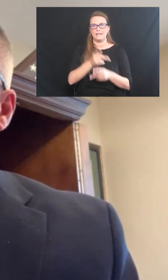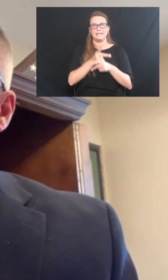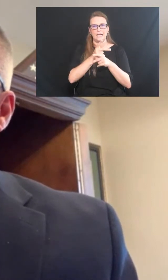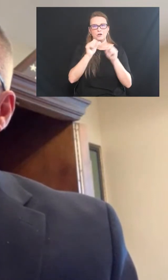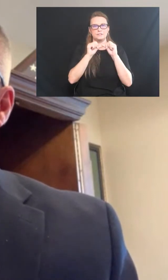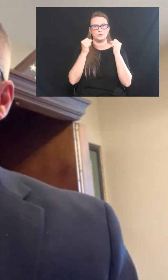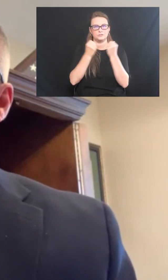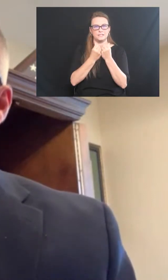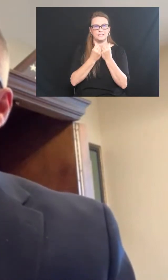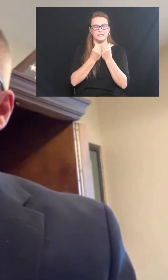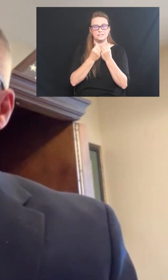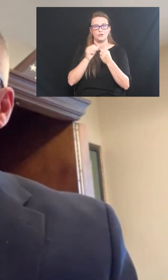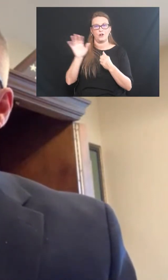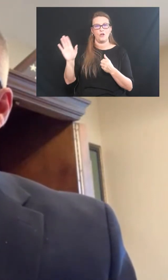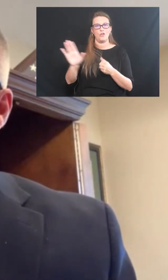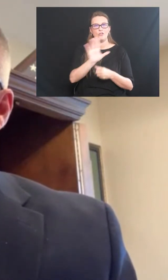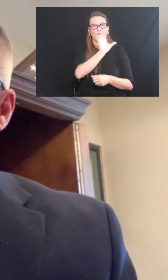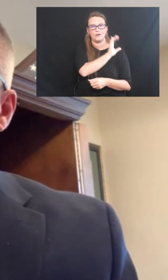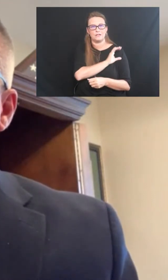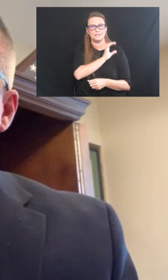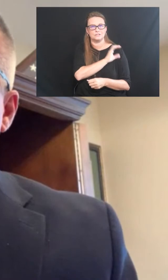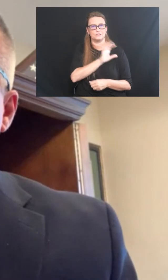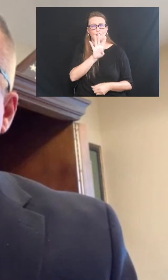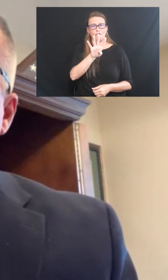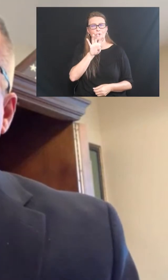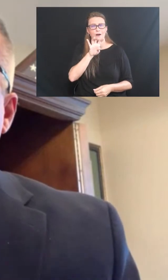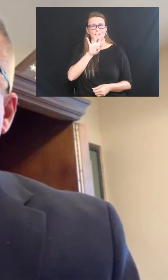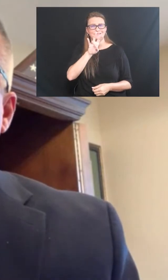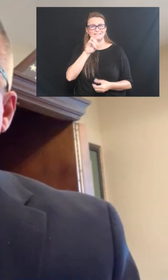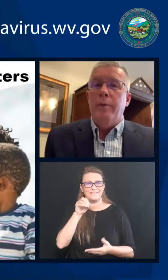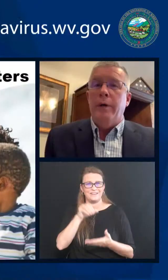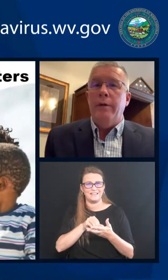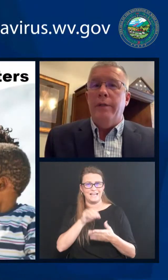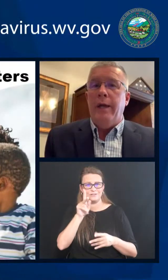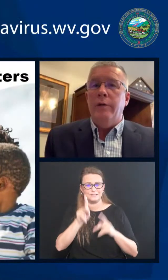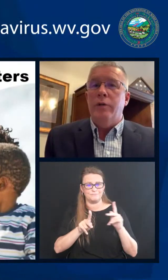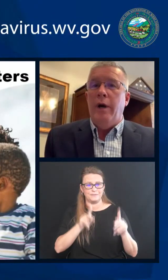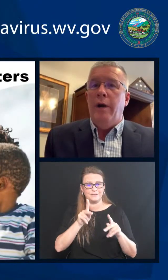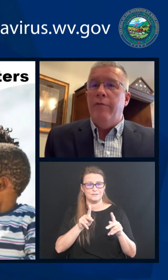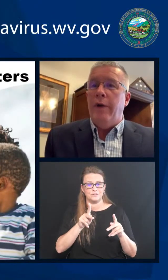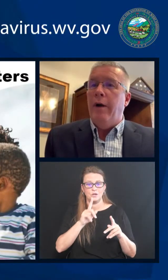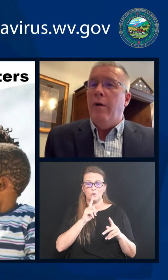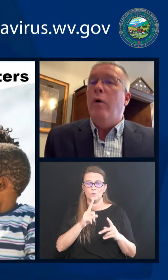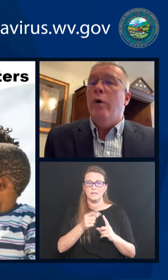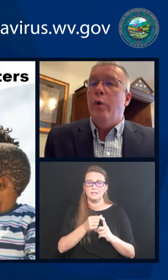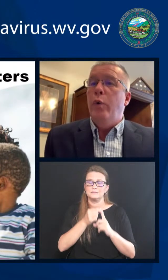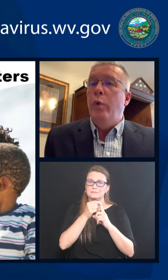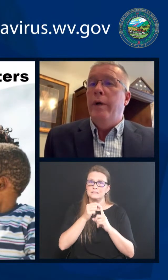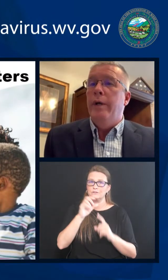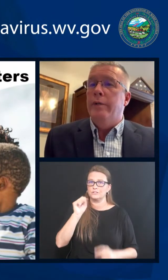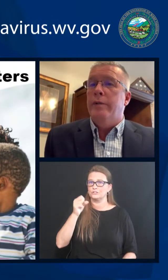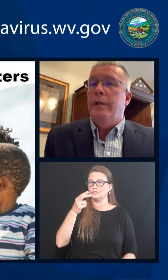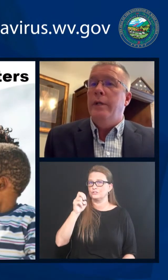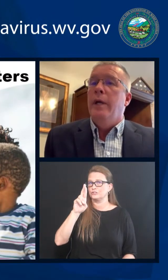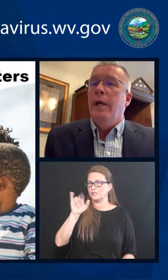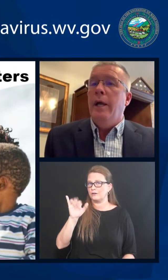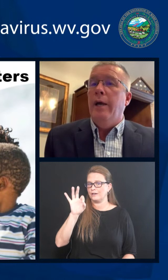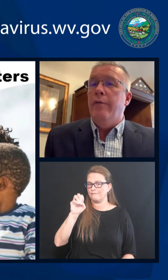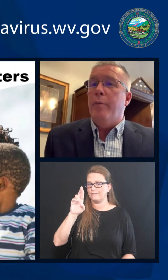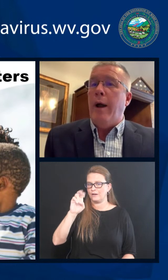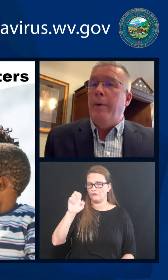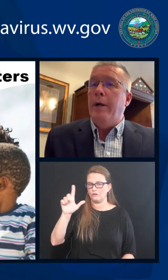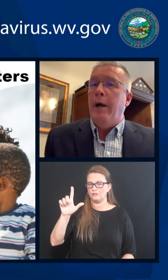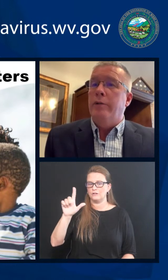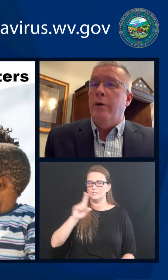clinics that serve 470,000 people. Particularly thank Sherry Farrell, who is the head